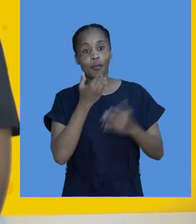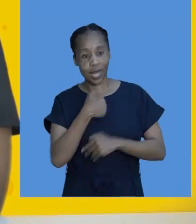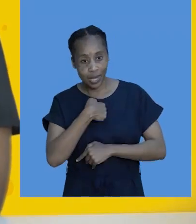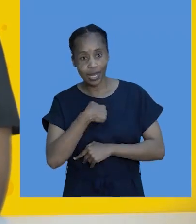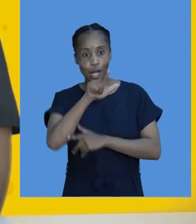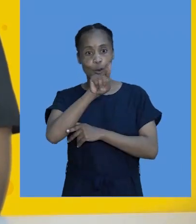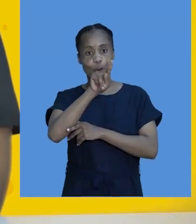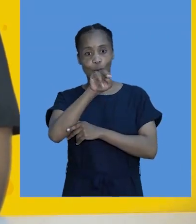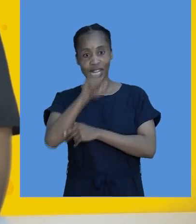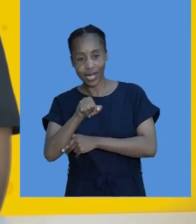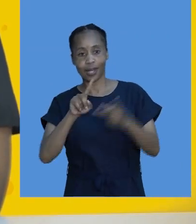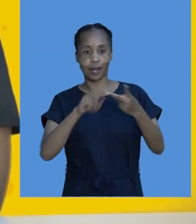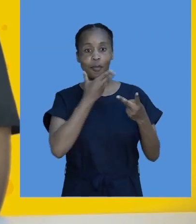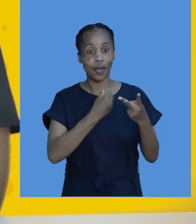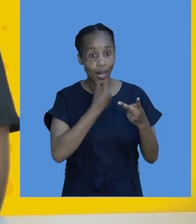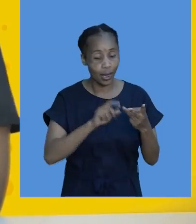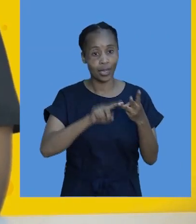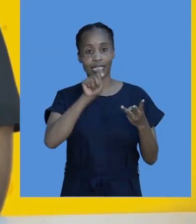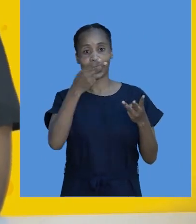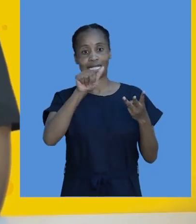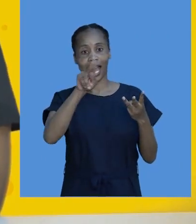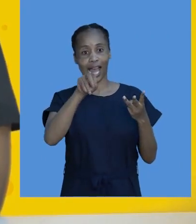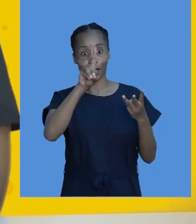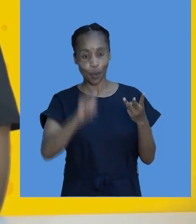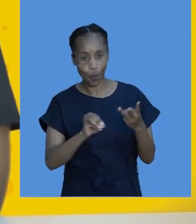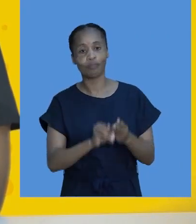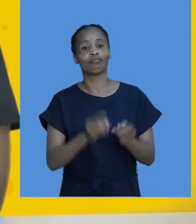and Tando, thank you and goodbye.